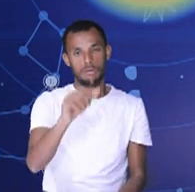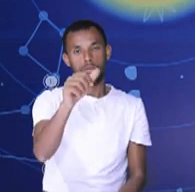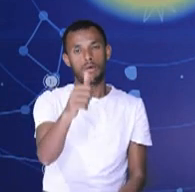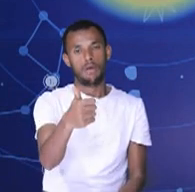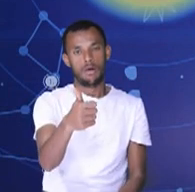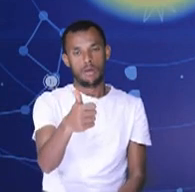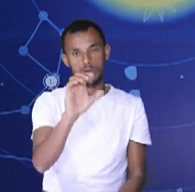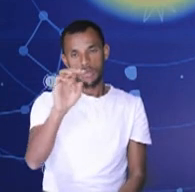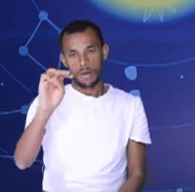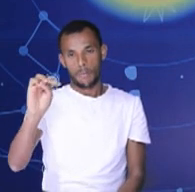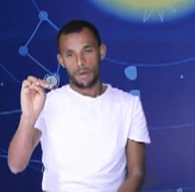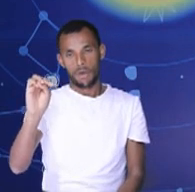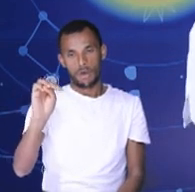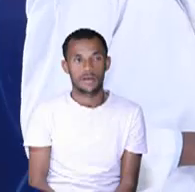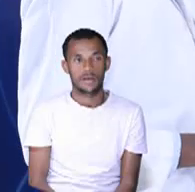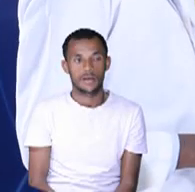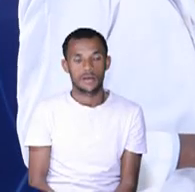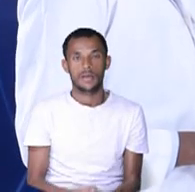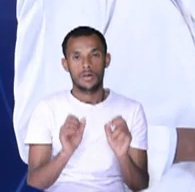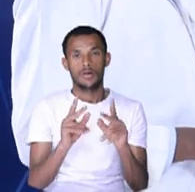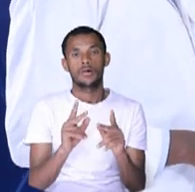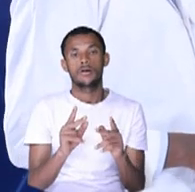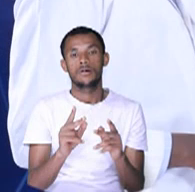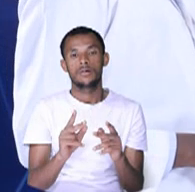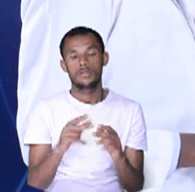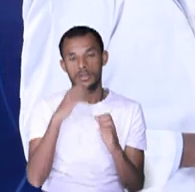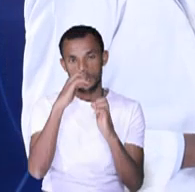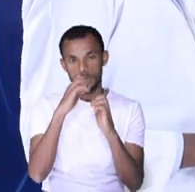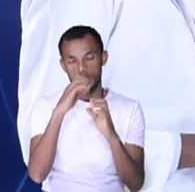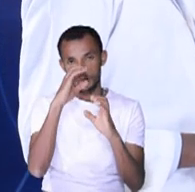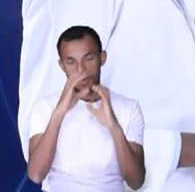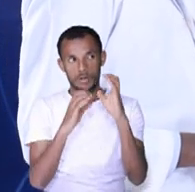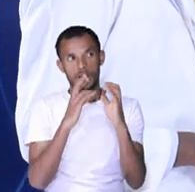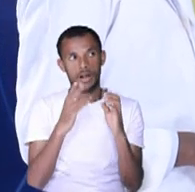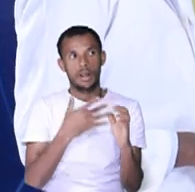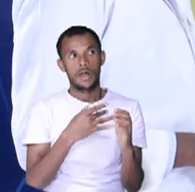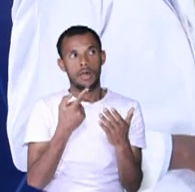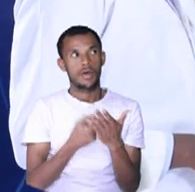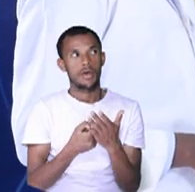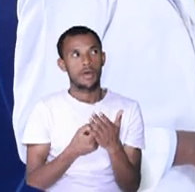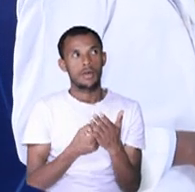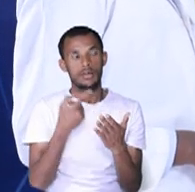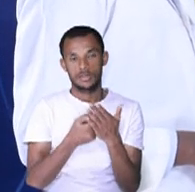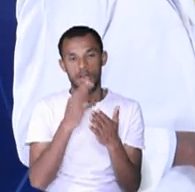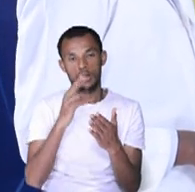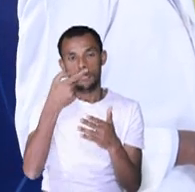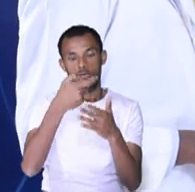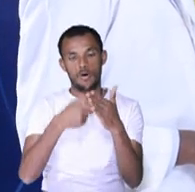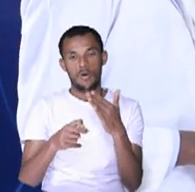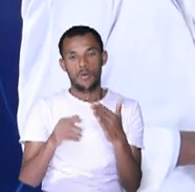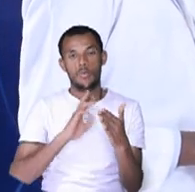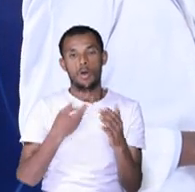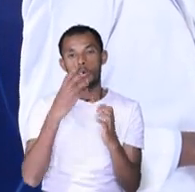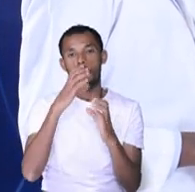10 centimeter. Okay, then the competitions are like here. Already these are the values that we